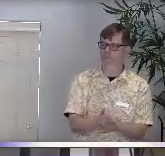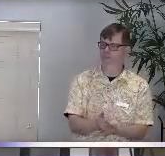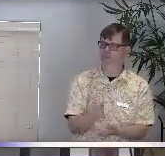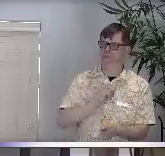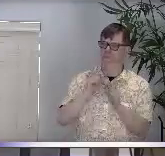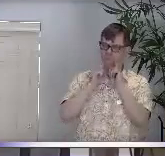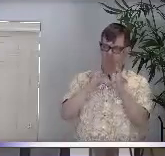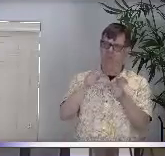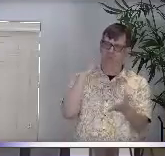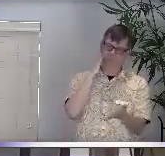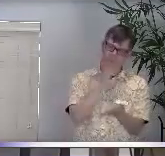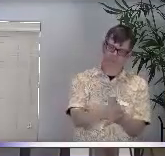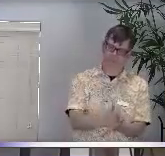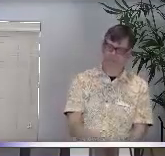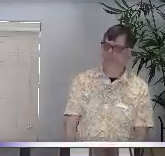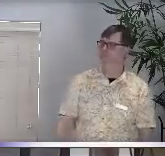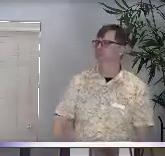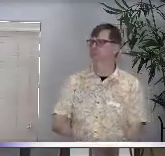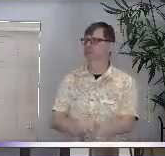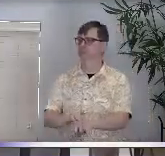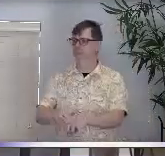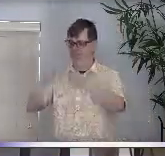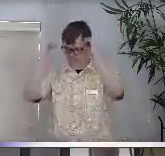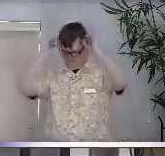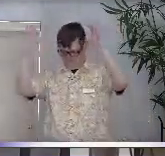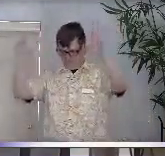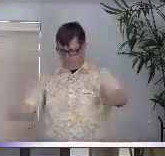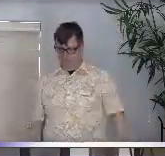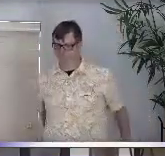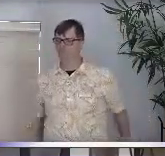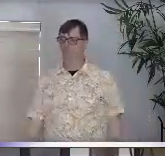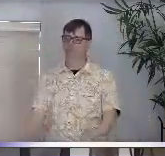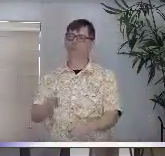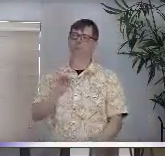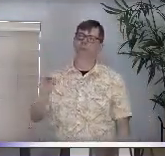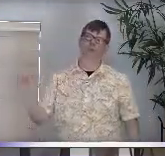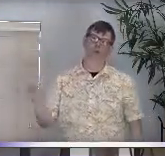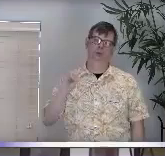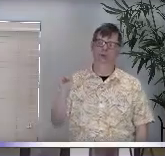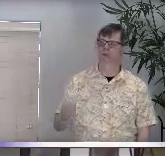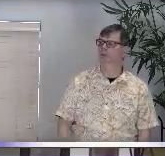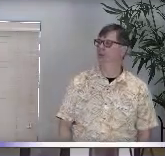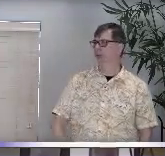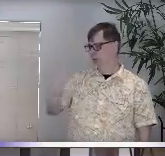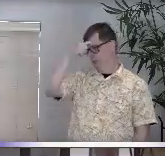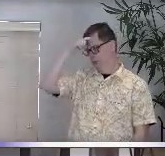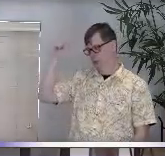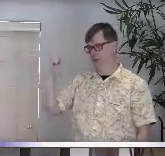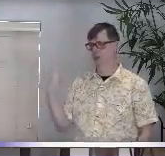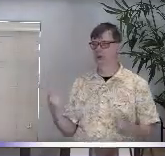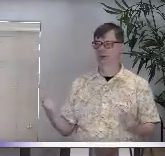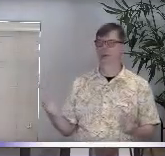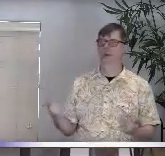truth. I had a heart awakening recently with my friend Glory G, and I recognize the person that I'm lying to the